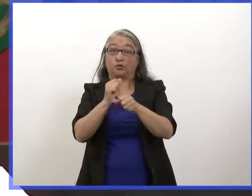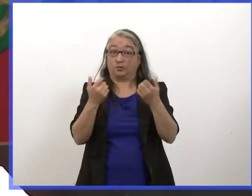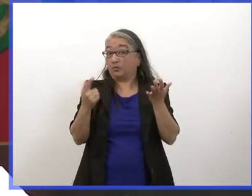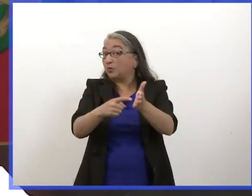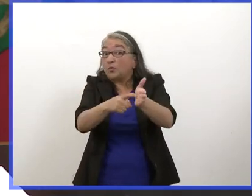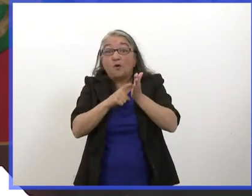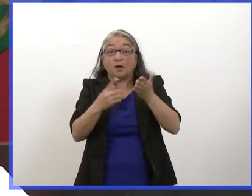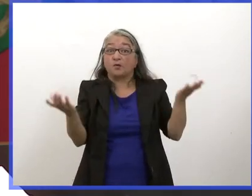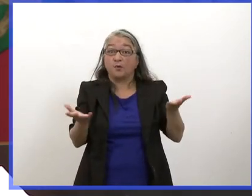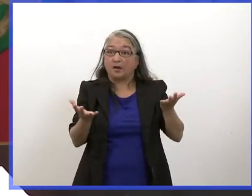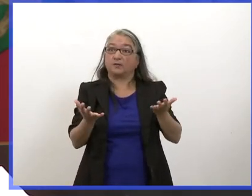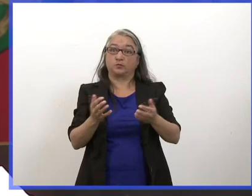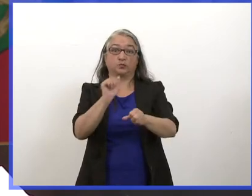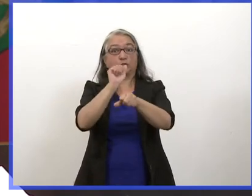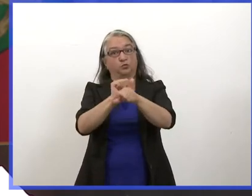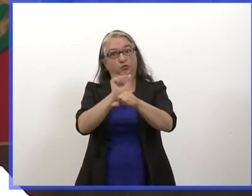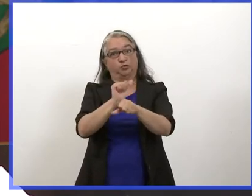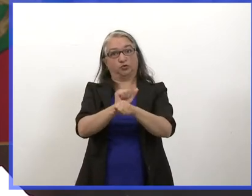home wherever possible.